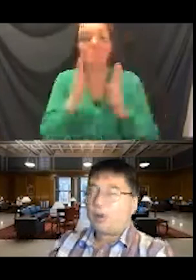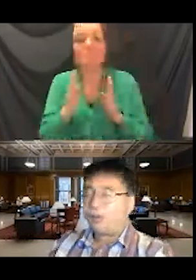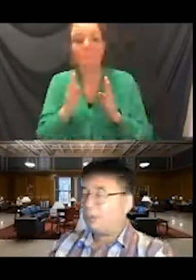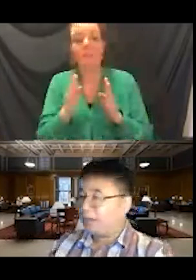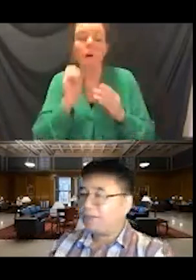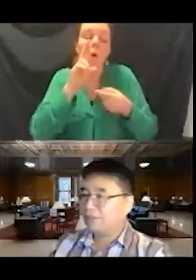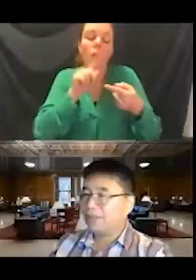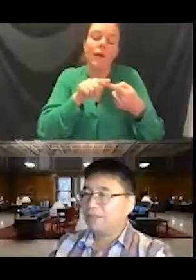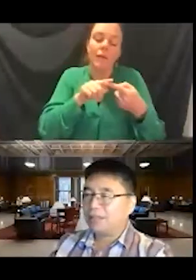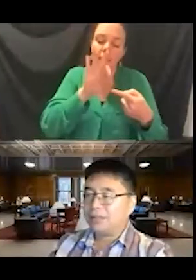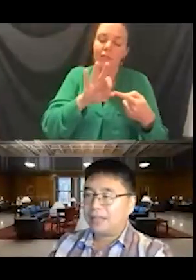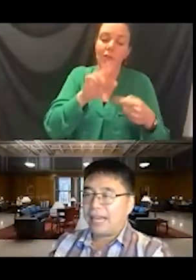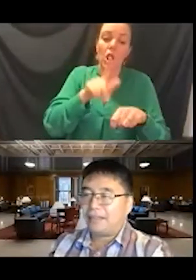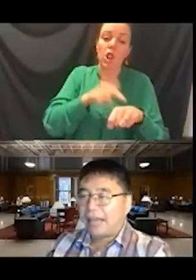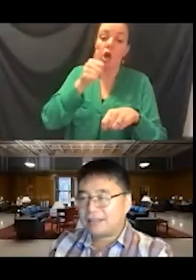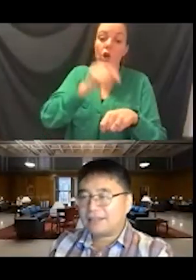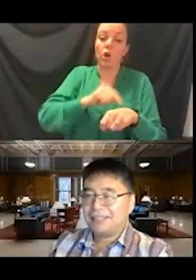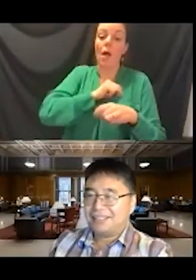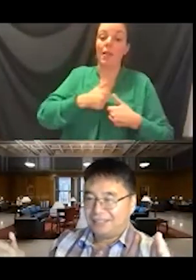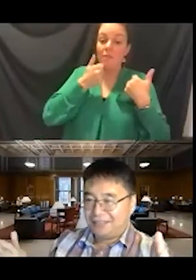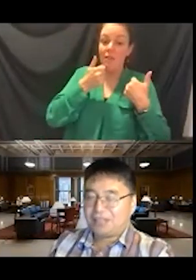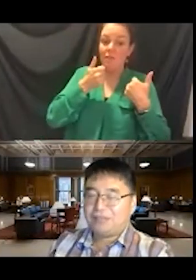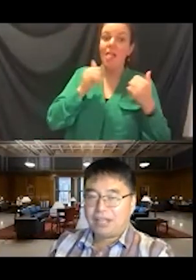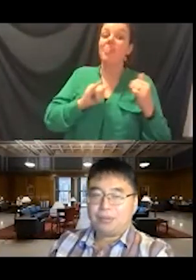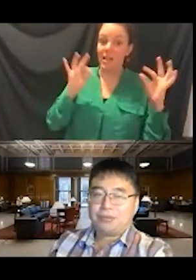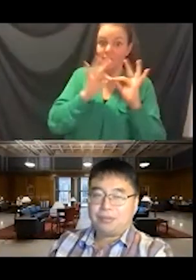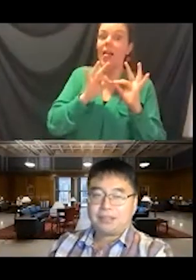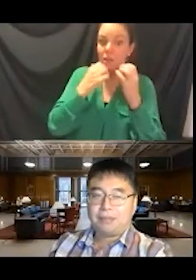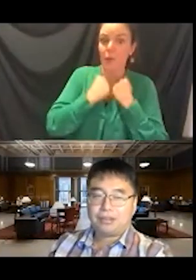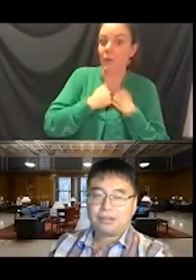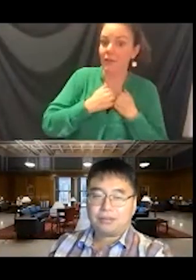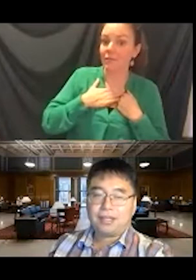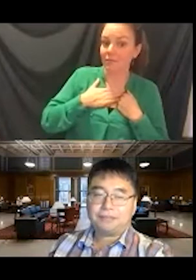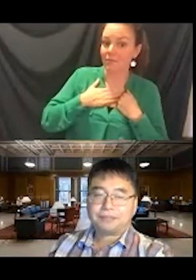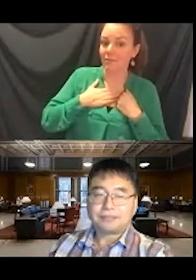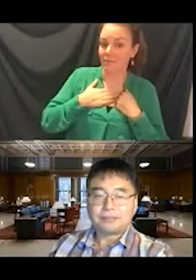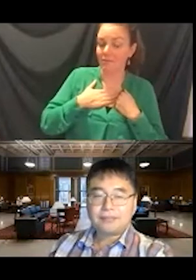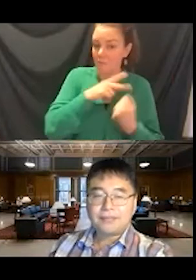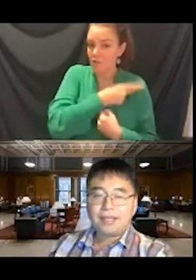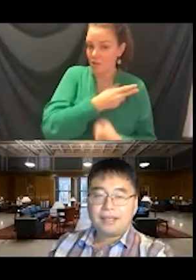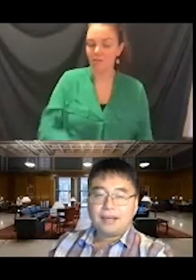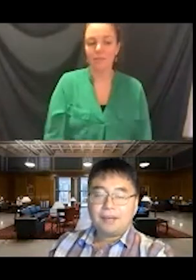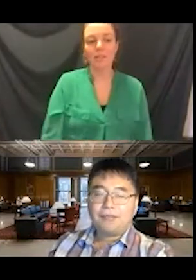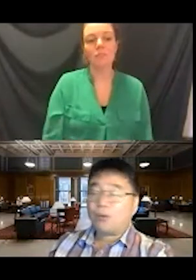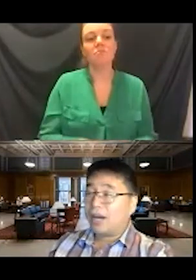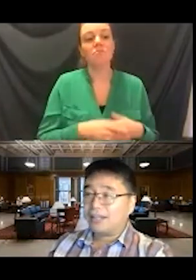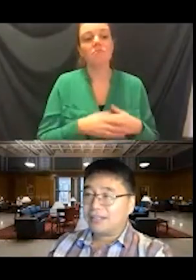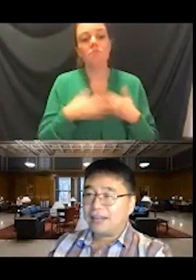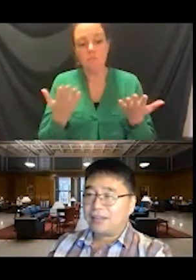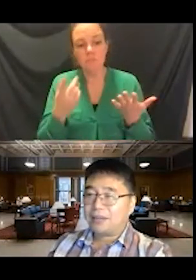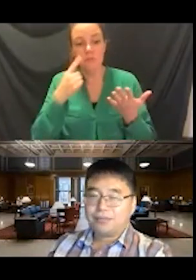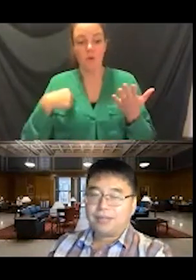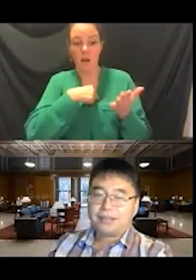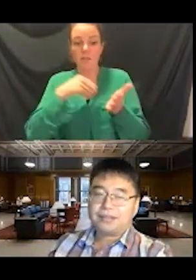longer quality of life for me, right? So that's valuable to me as a patient, right? But for us